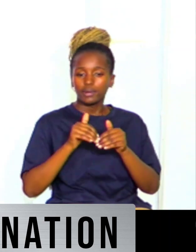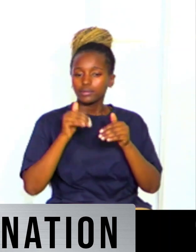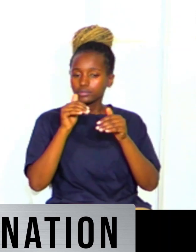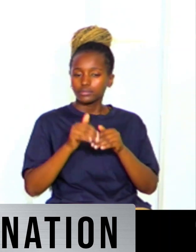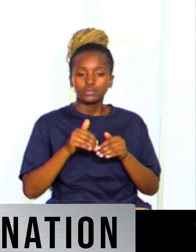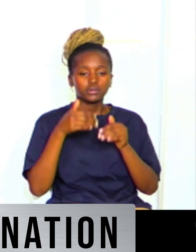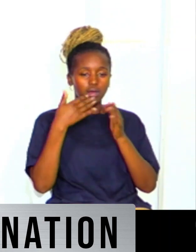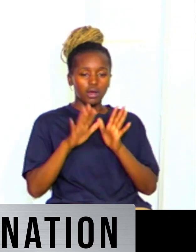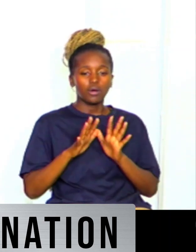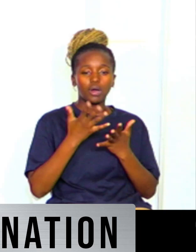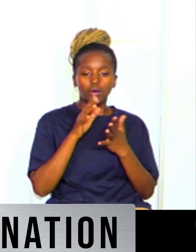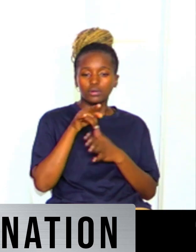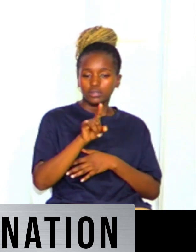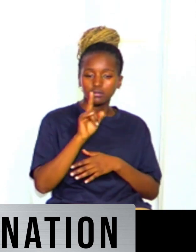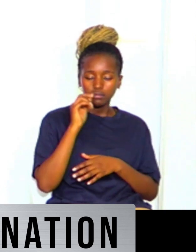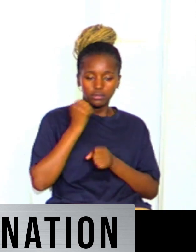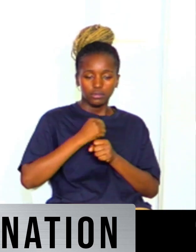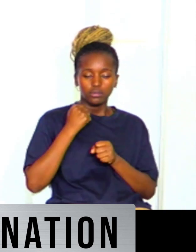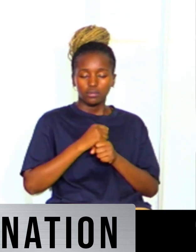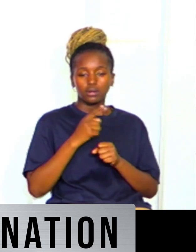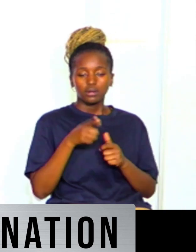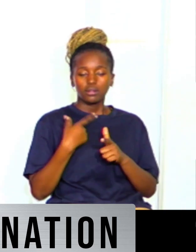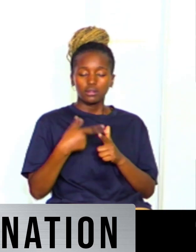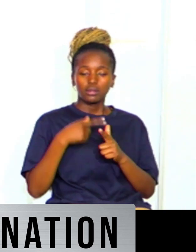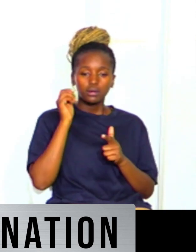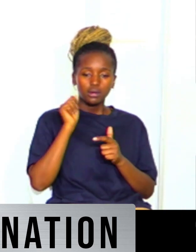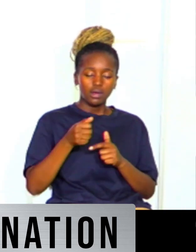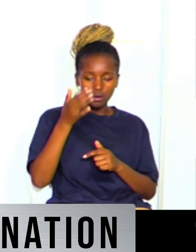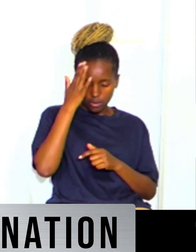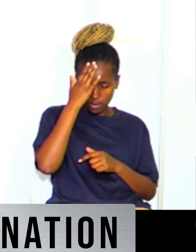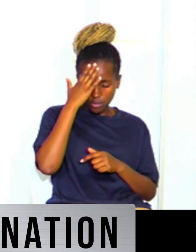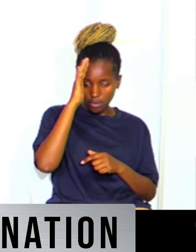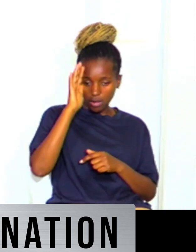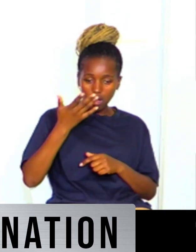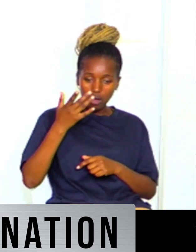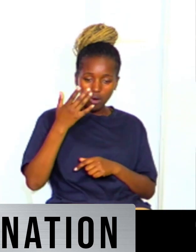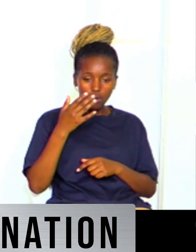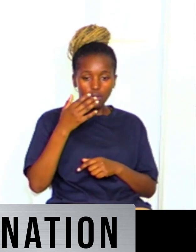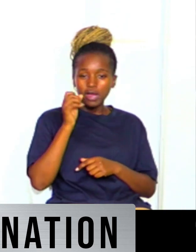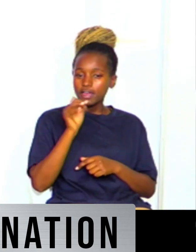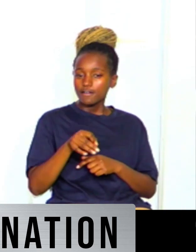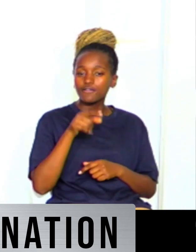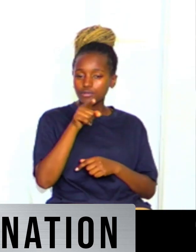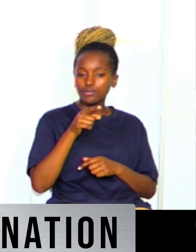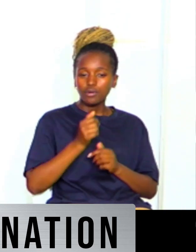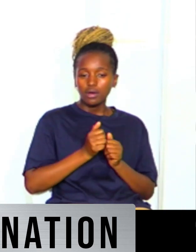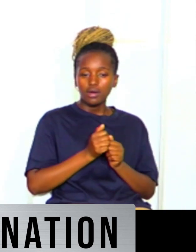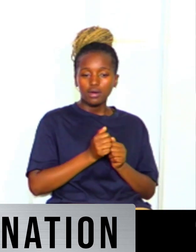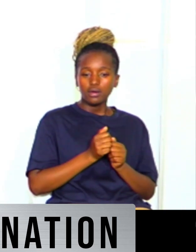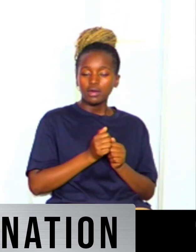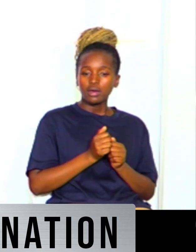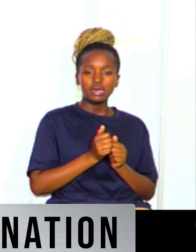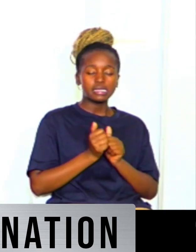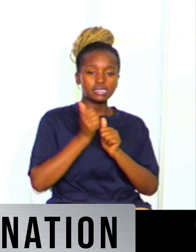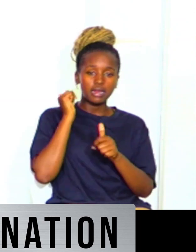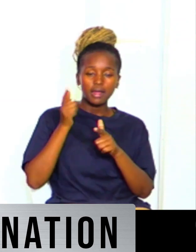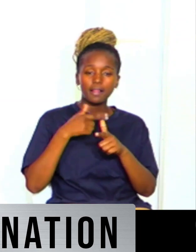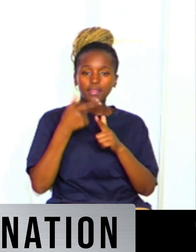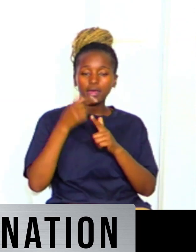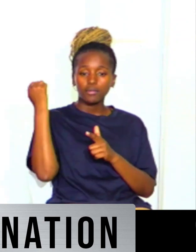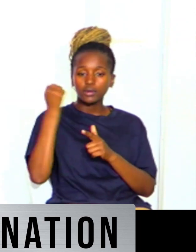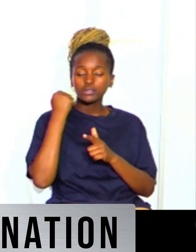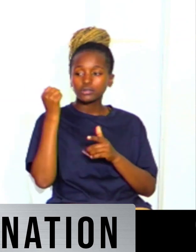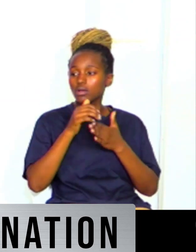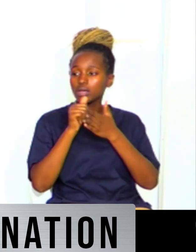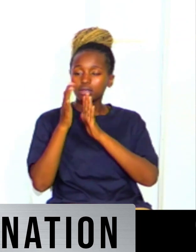If Rigathi Gachagua angeamka na aseme mimi nimeresign, angebaki peke yake. But remember that the political leaders wangemtoka, the Gen